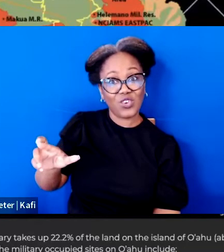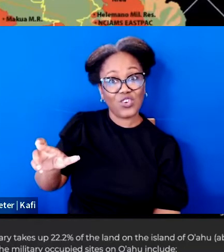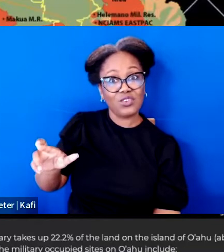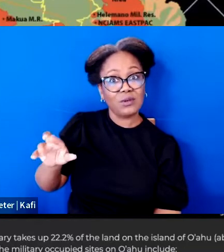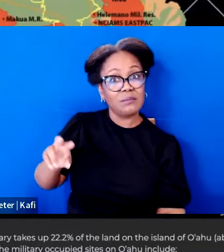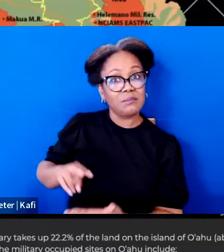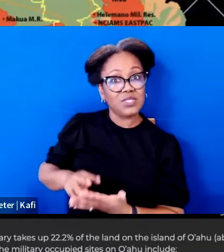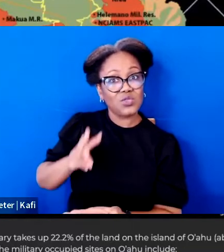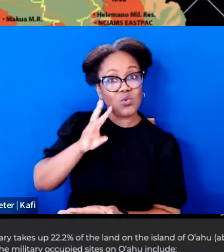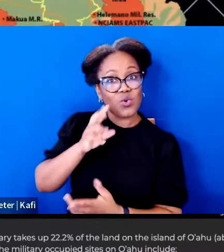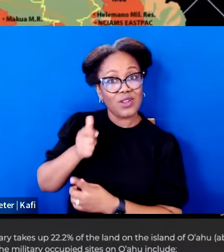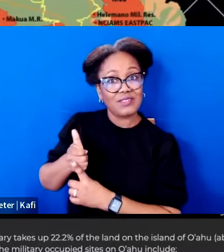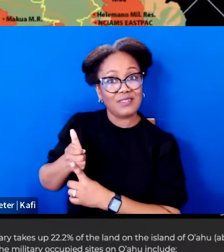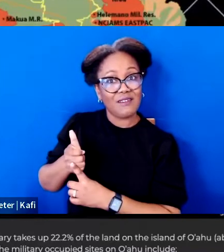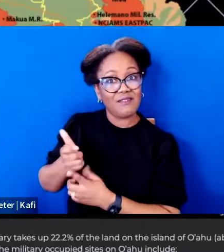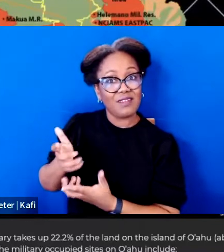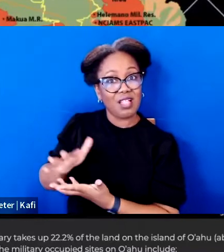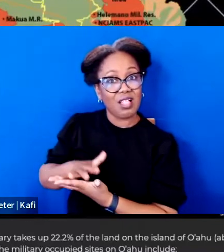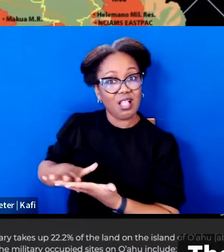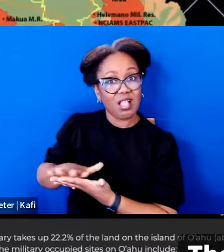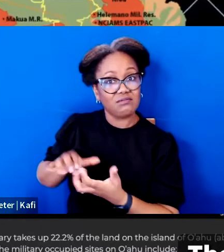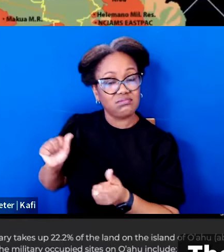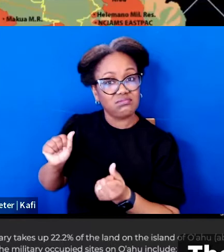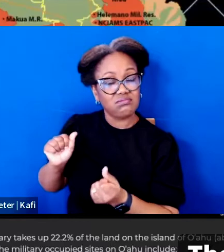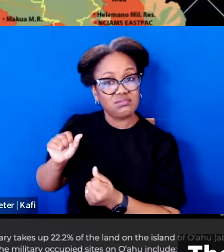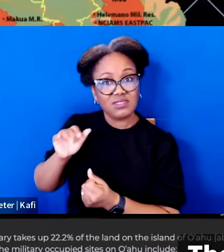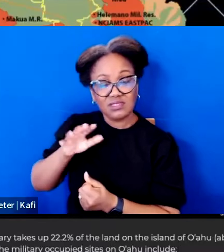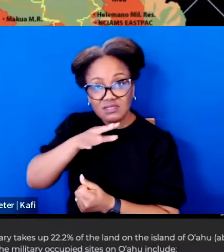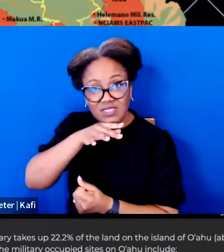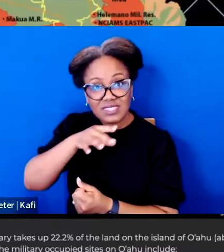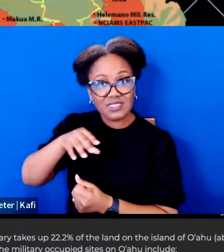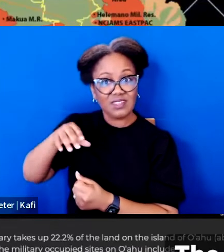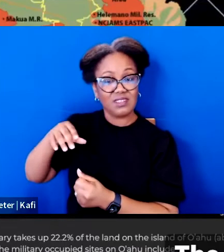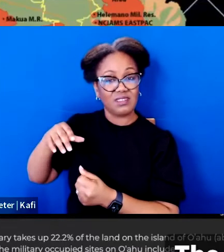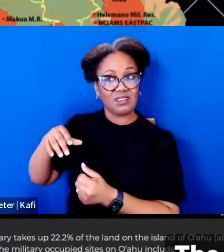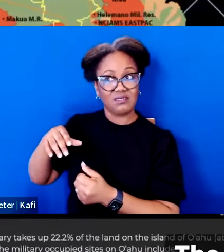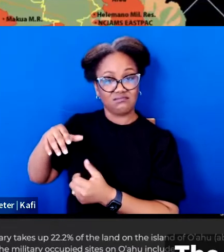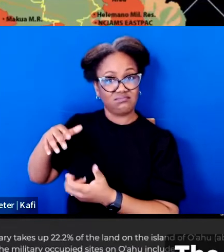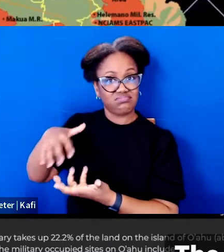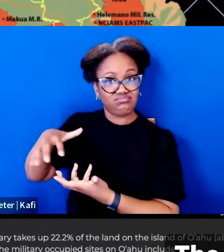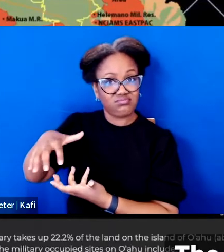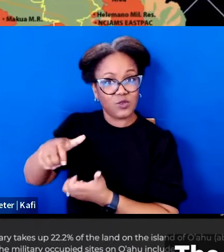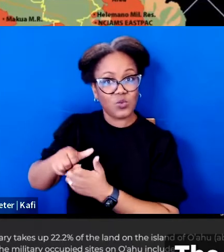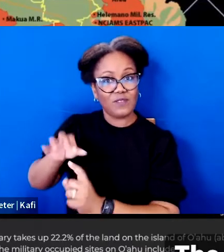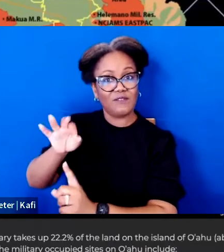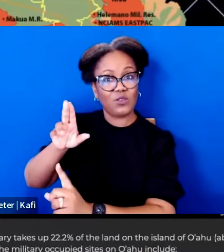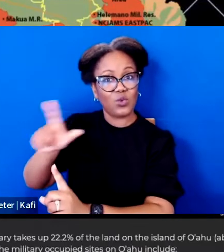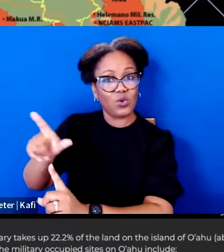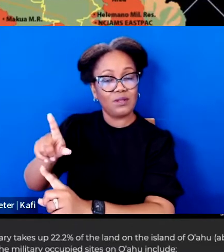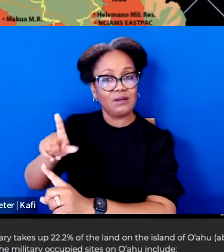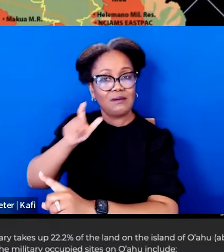And they're supposed to be draining the tanks. They are fighting every step of the way. The fuel is supposed to be